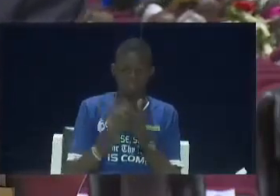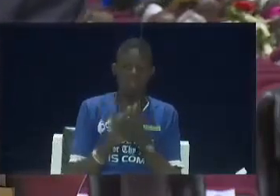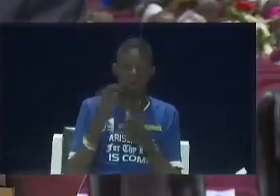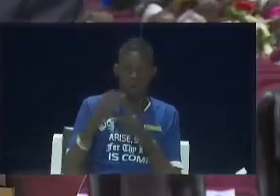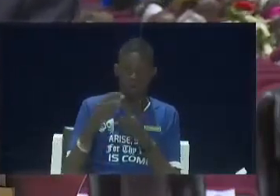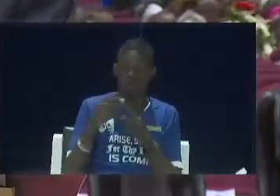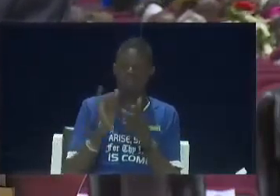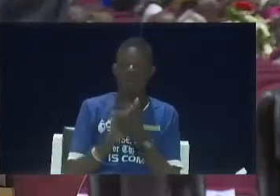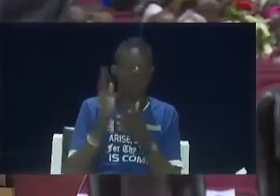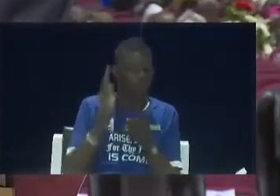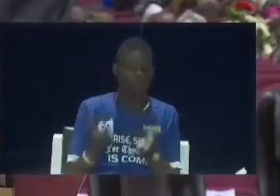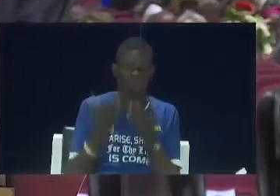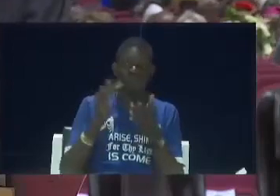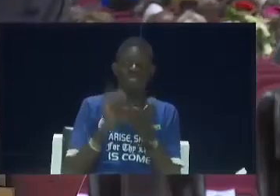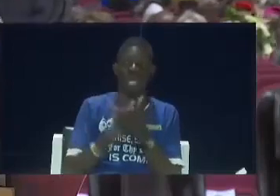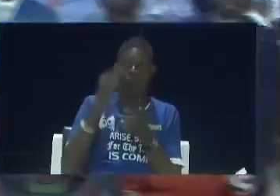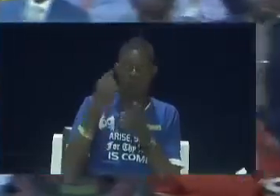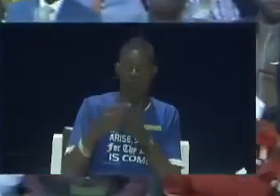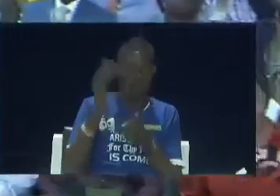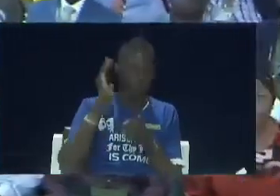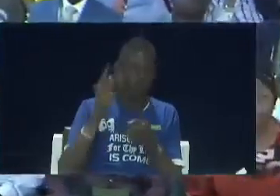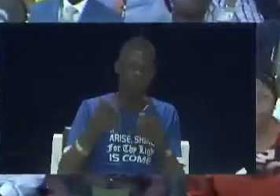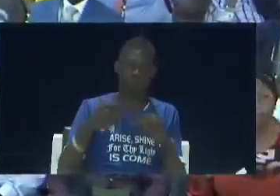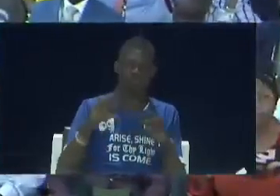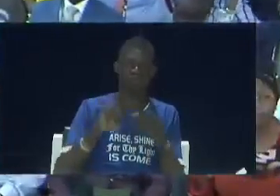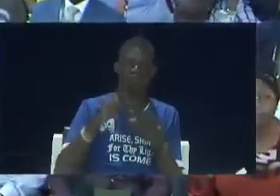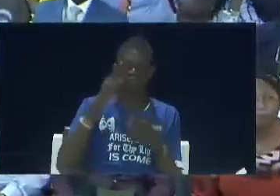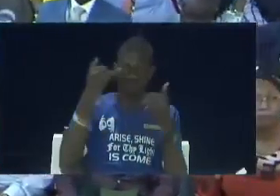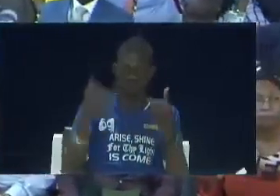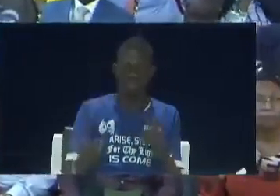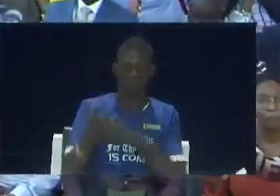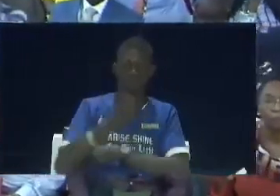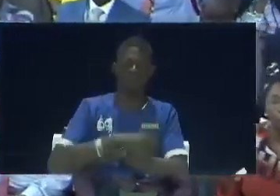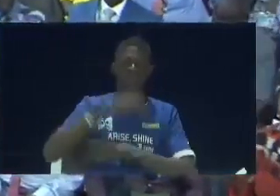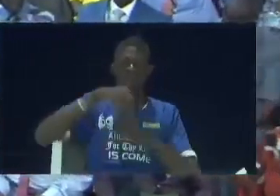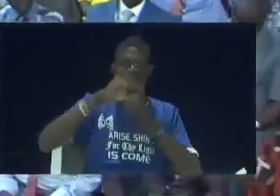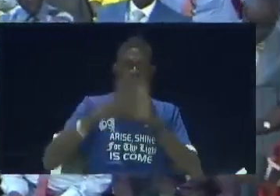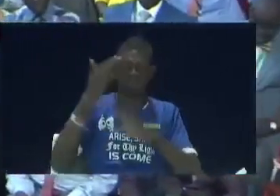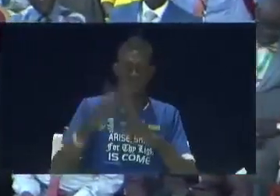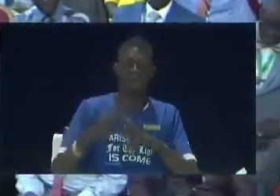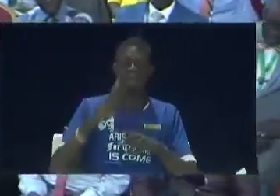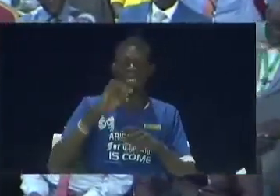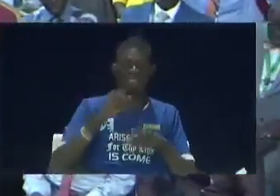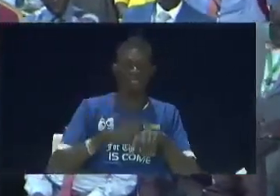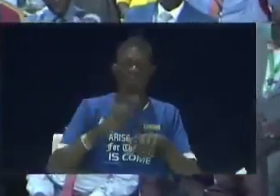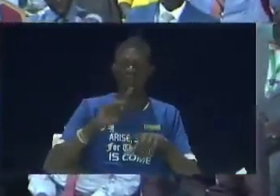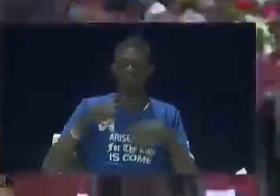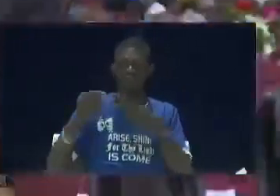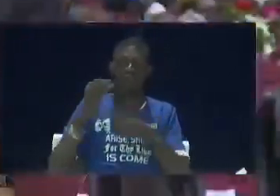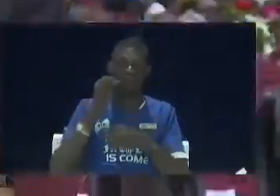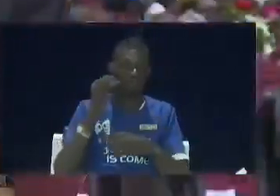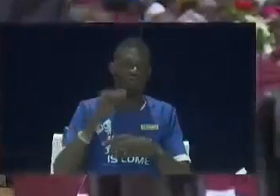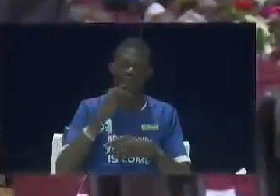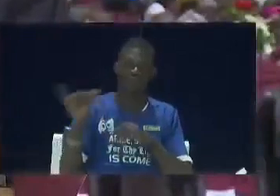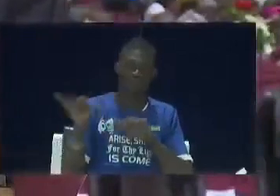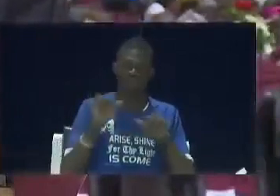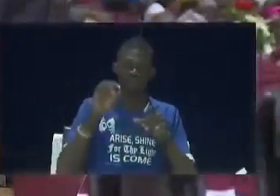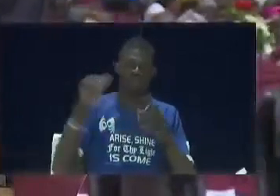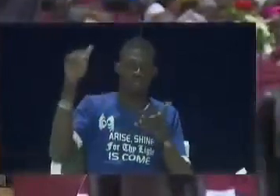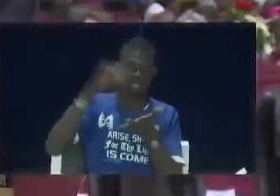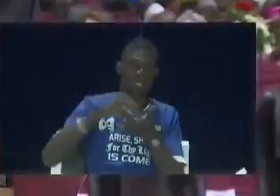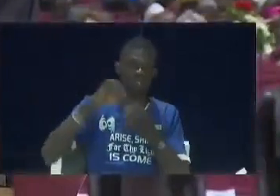will come to you today. By the time you are going home, you will never remain the same again. So